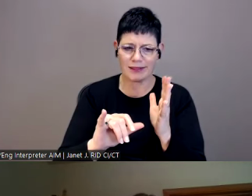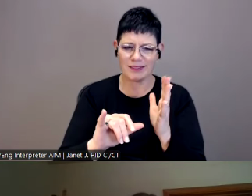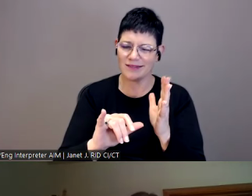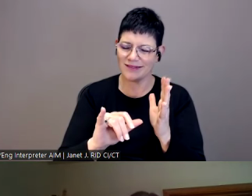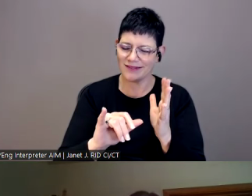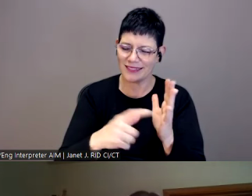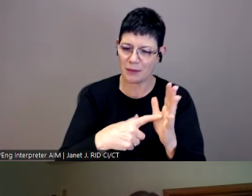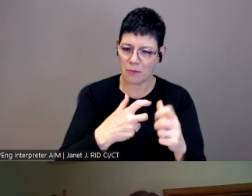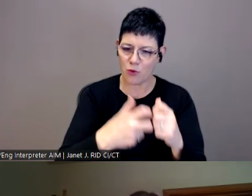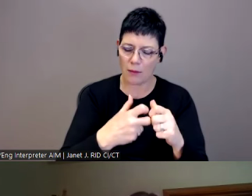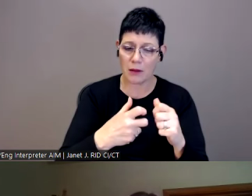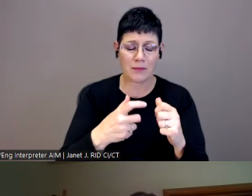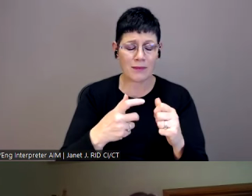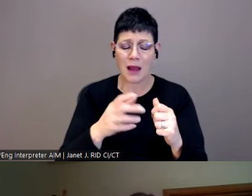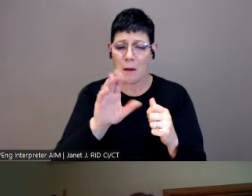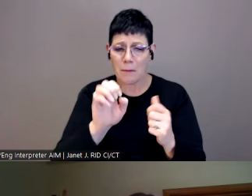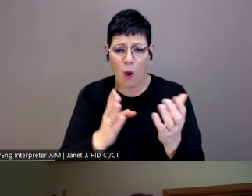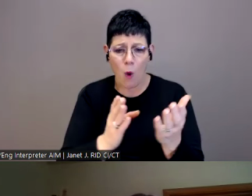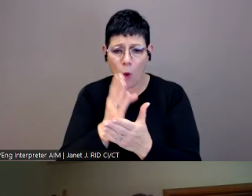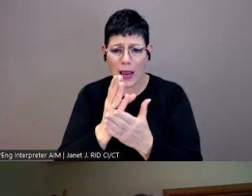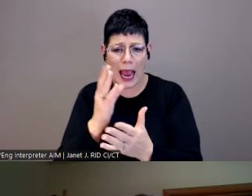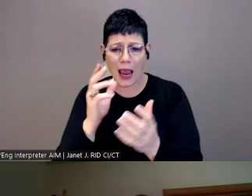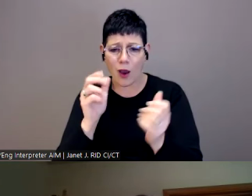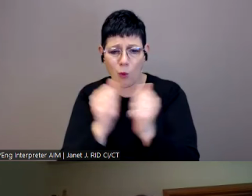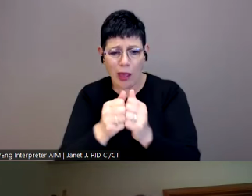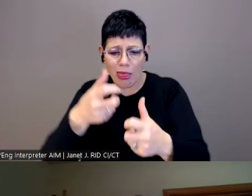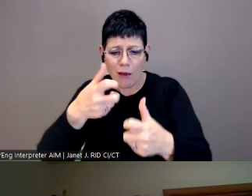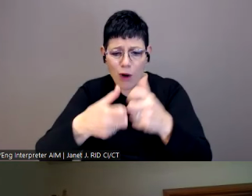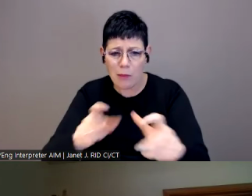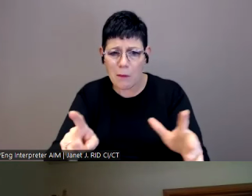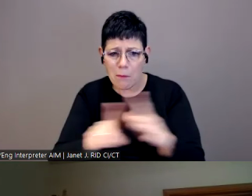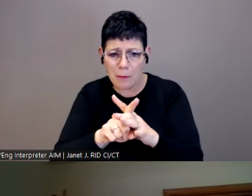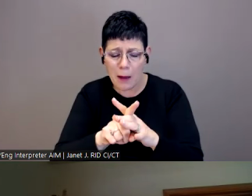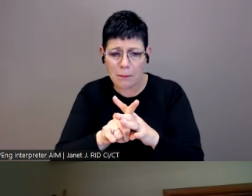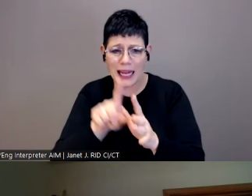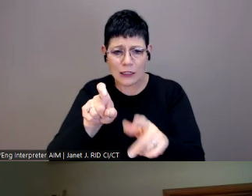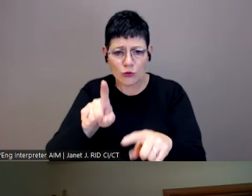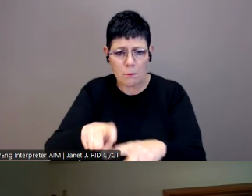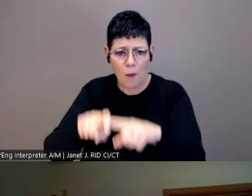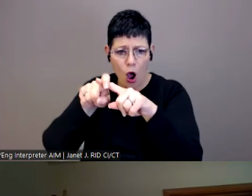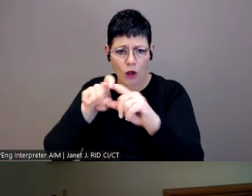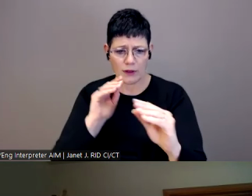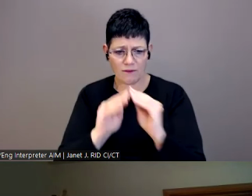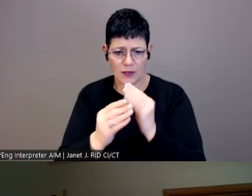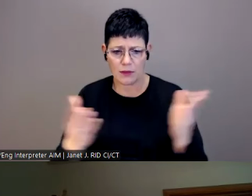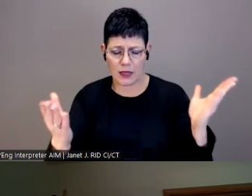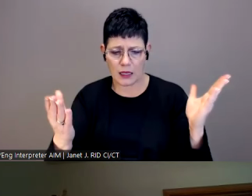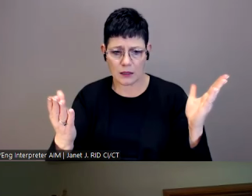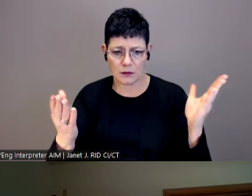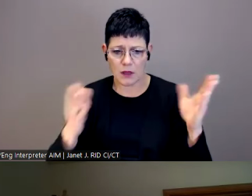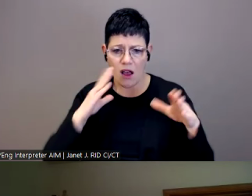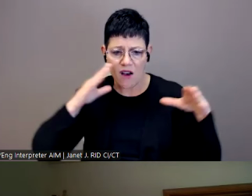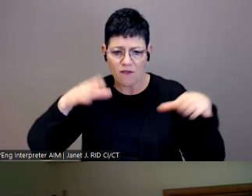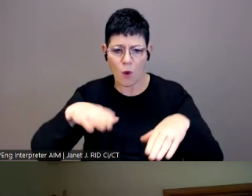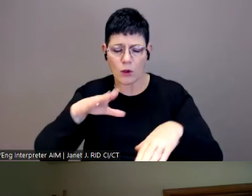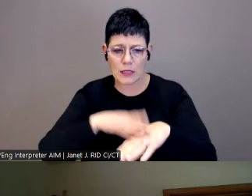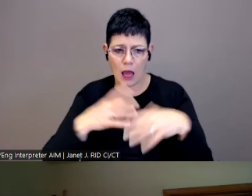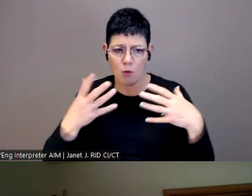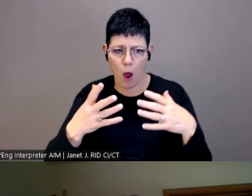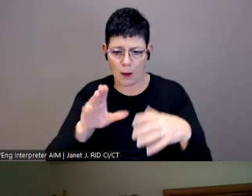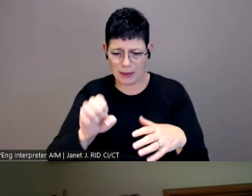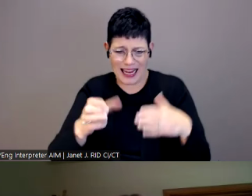being okay with not being perfect, being human, and focusing in on being present and listening